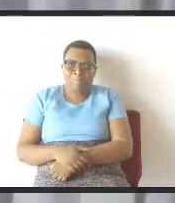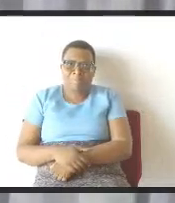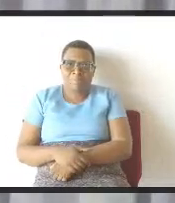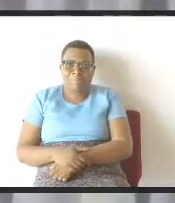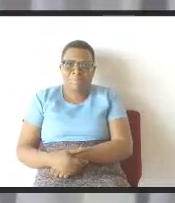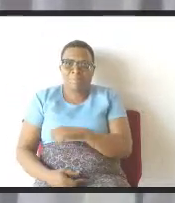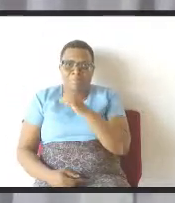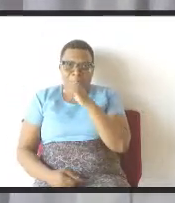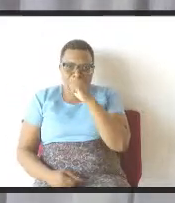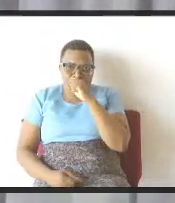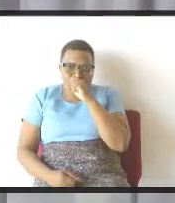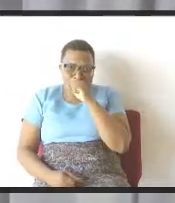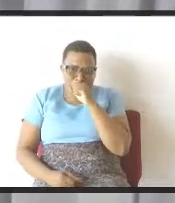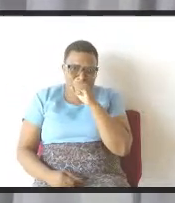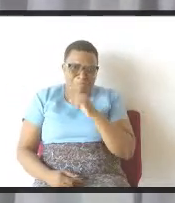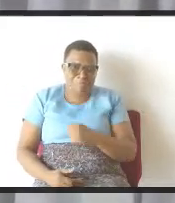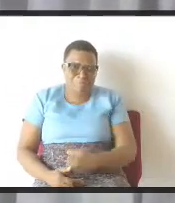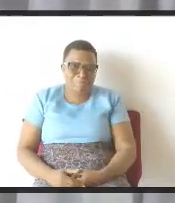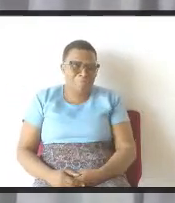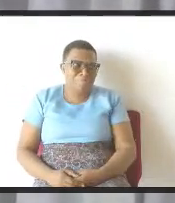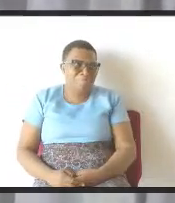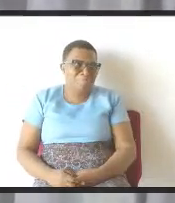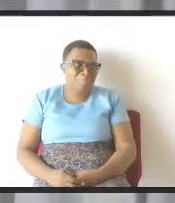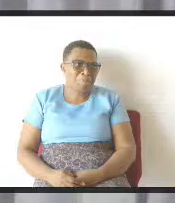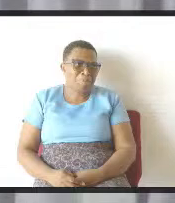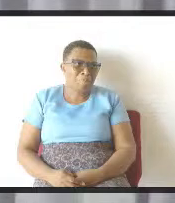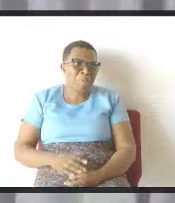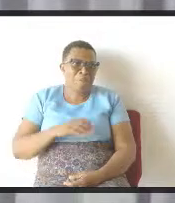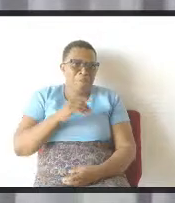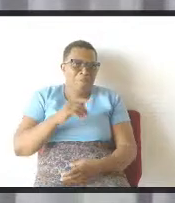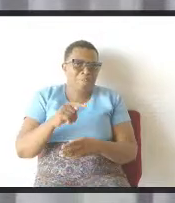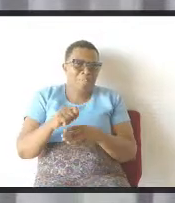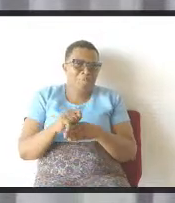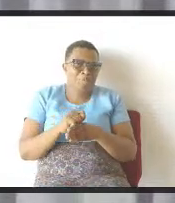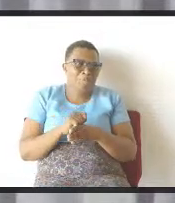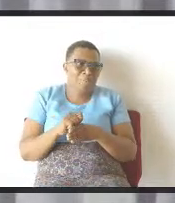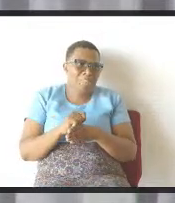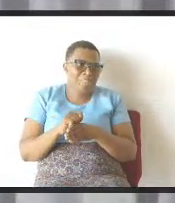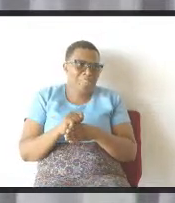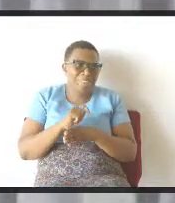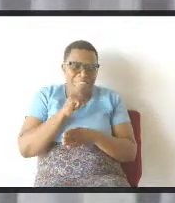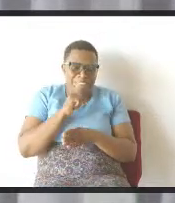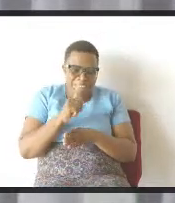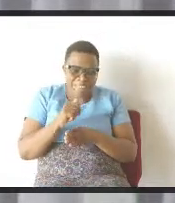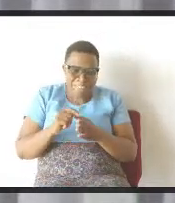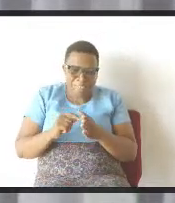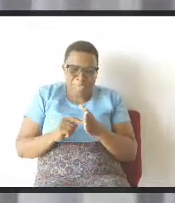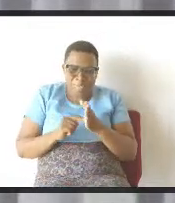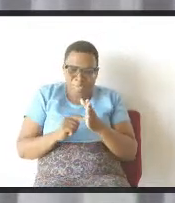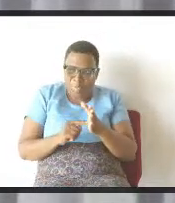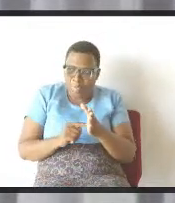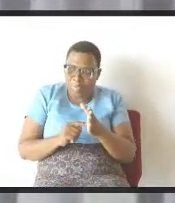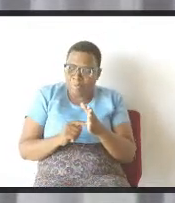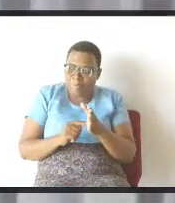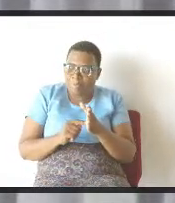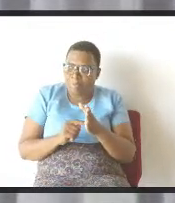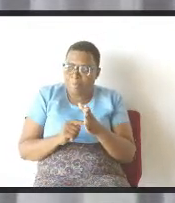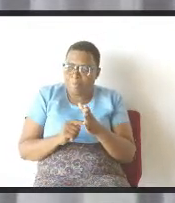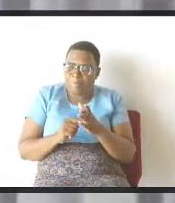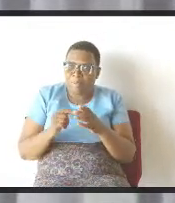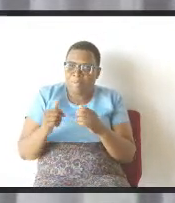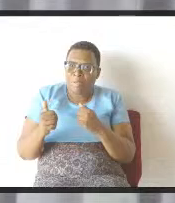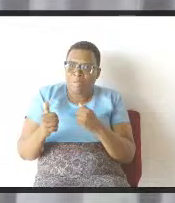Lot of planning, lot of training, lot of exposure to danger.